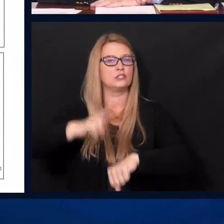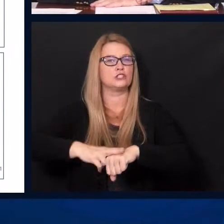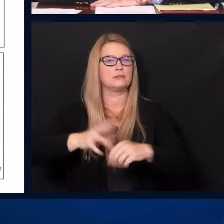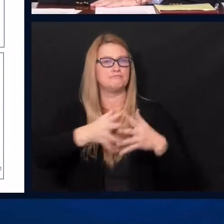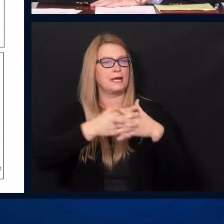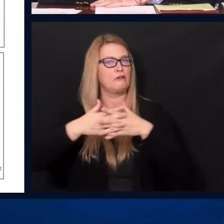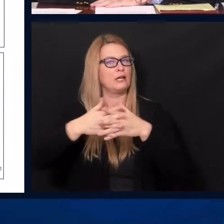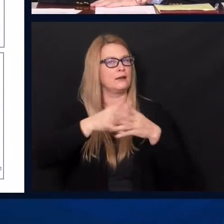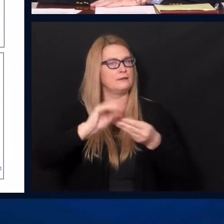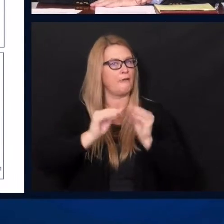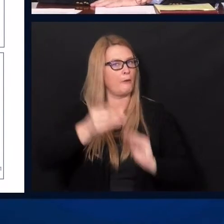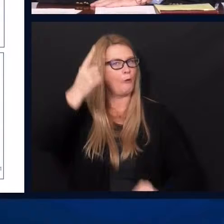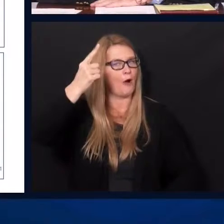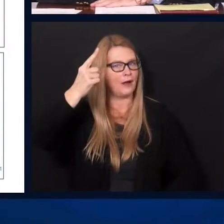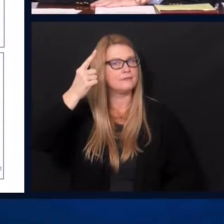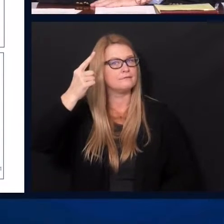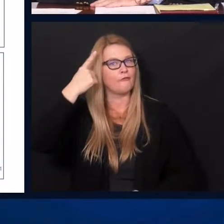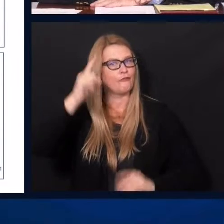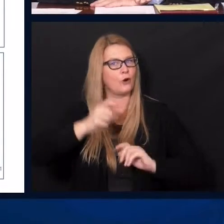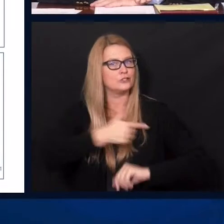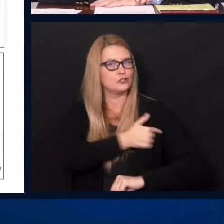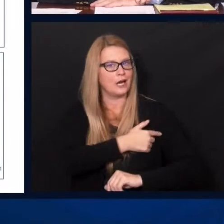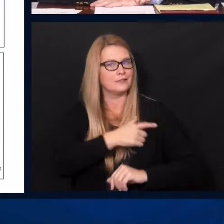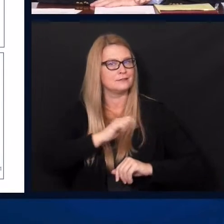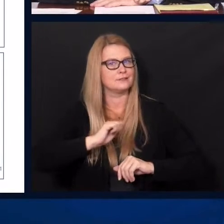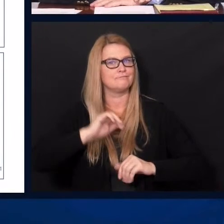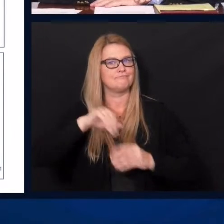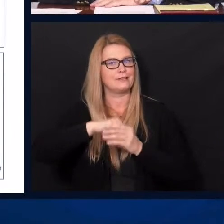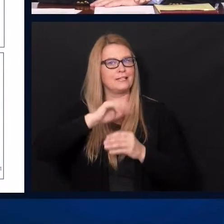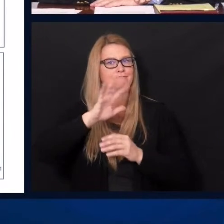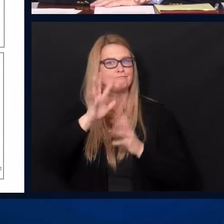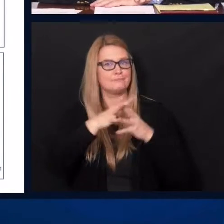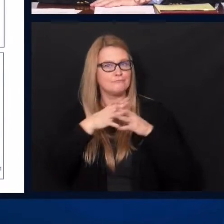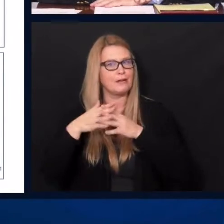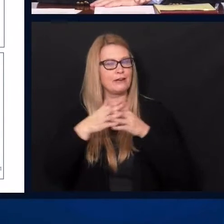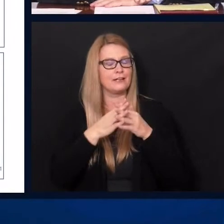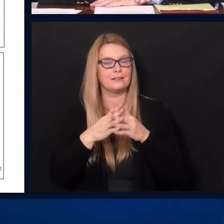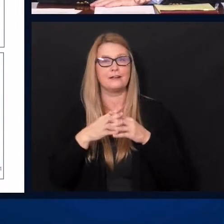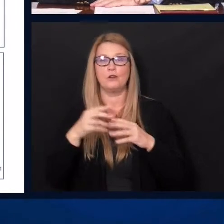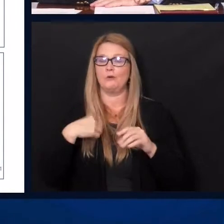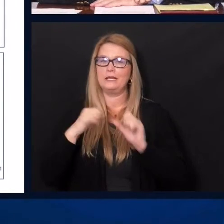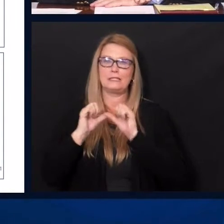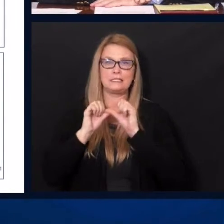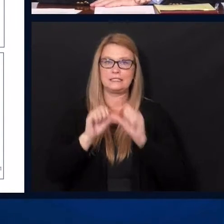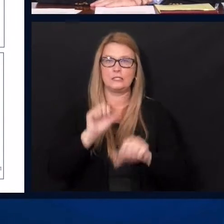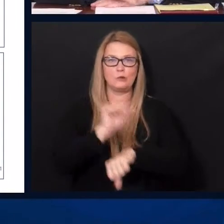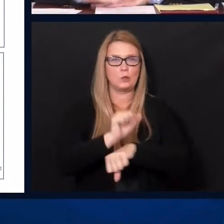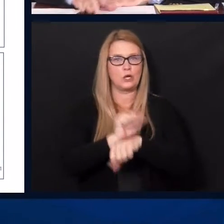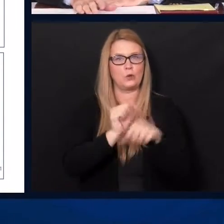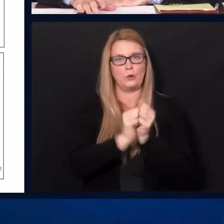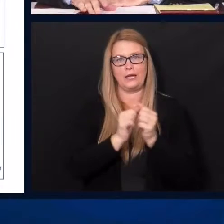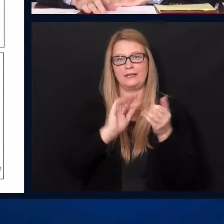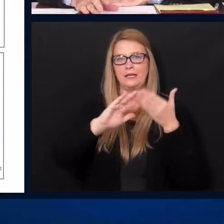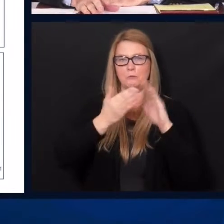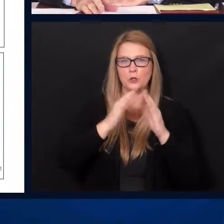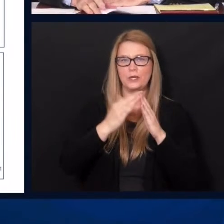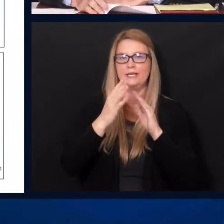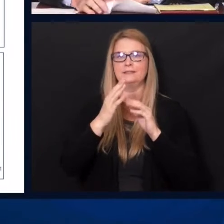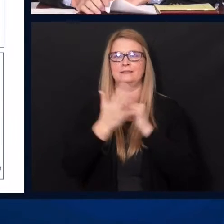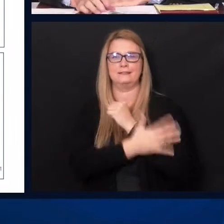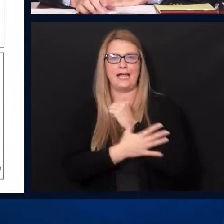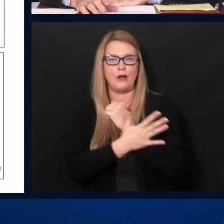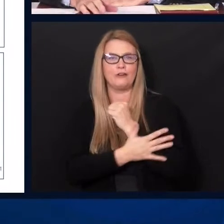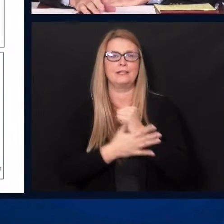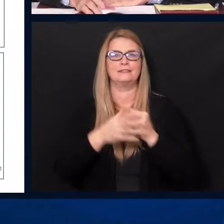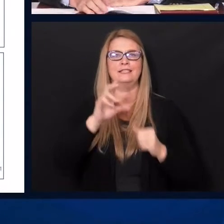we have special thanks that always go out to our counties and our communities, all the DHHR, all the National Guard,